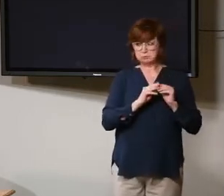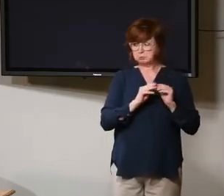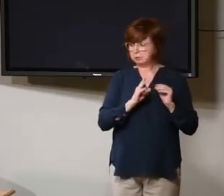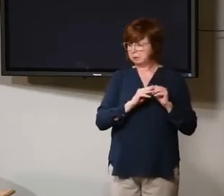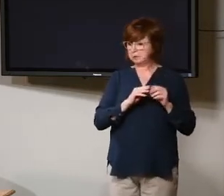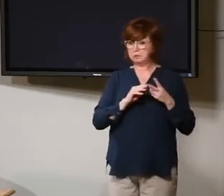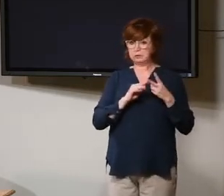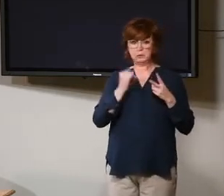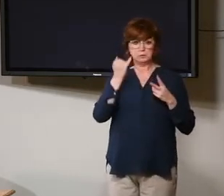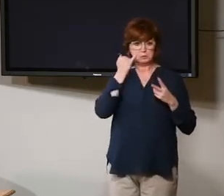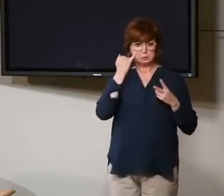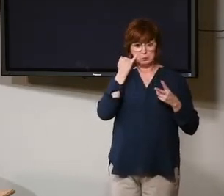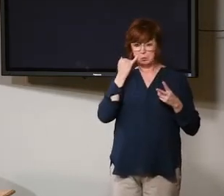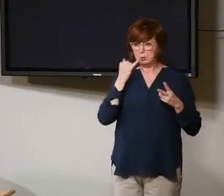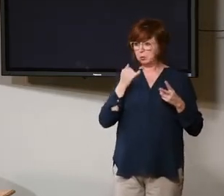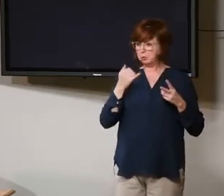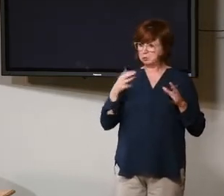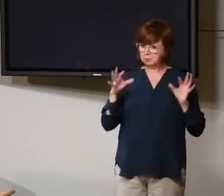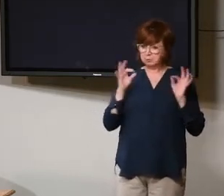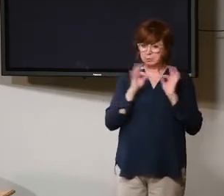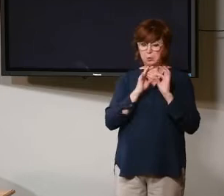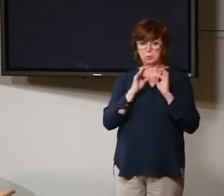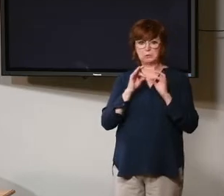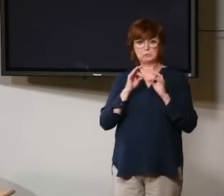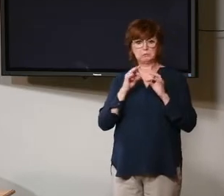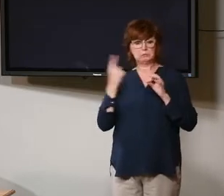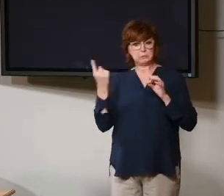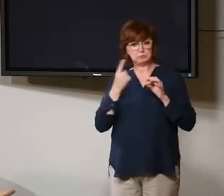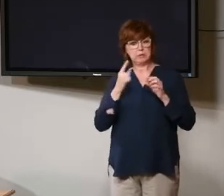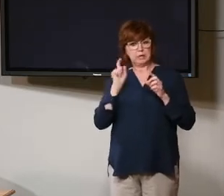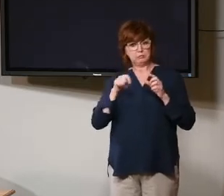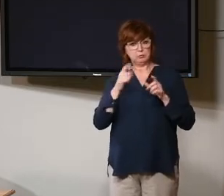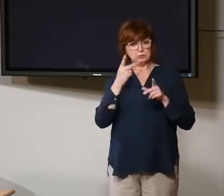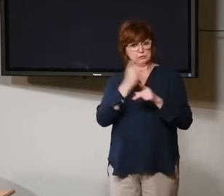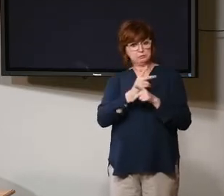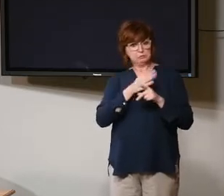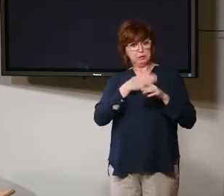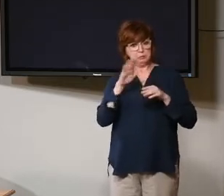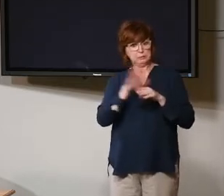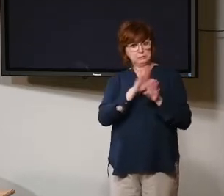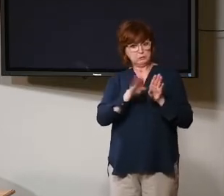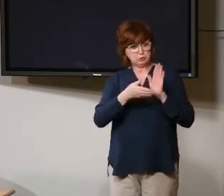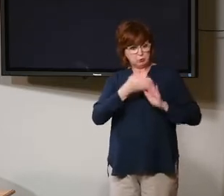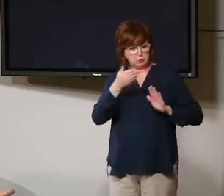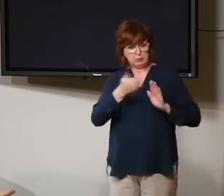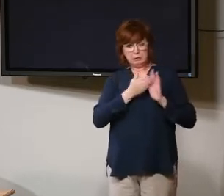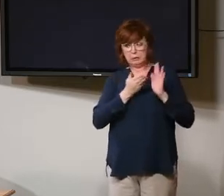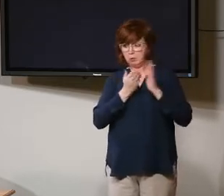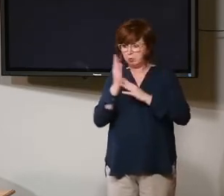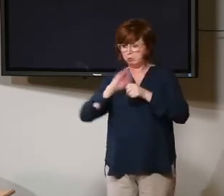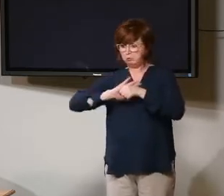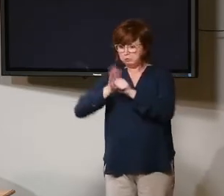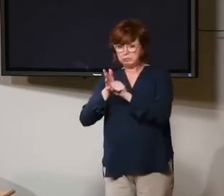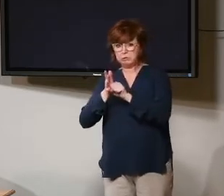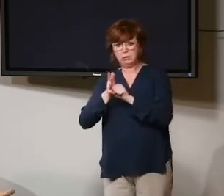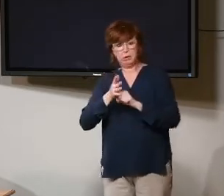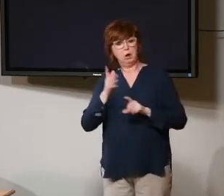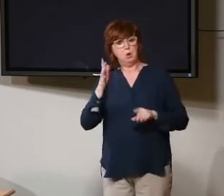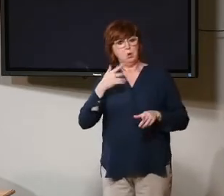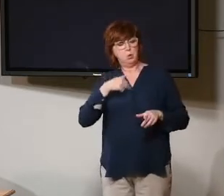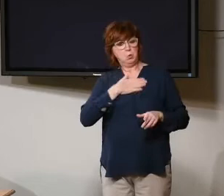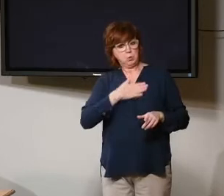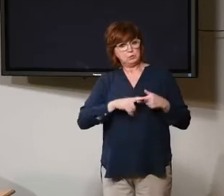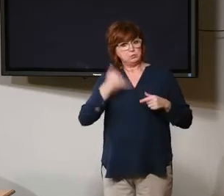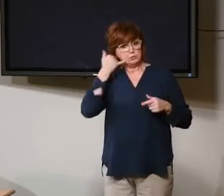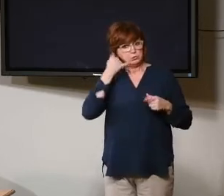this address to the COVID-19 pandemic, we're willing to listen, and we're willing to work through those on an industry by industry basis. We're also